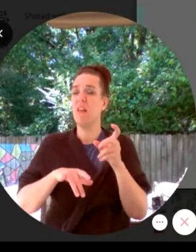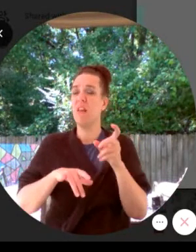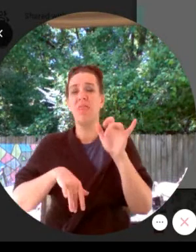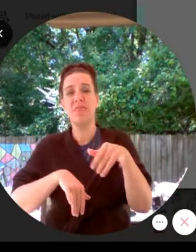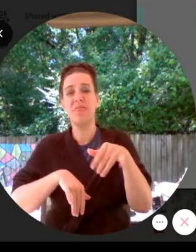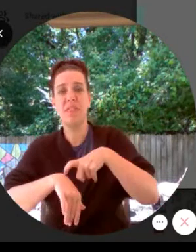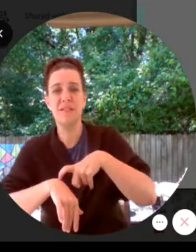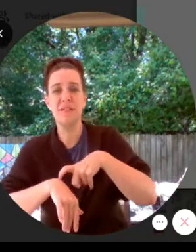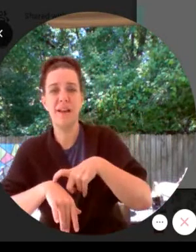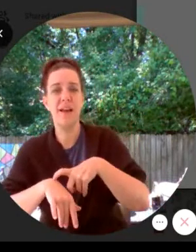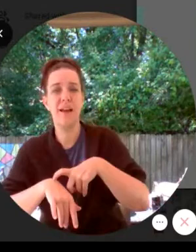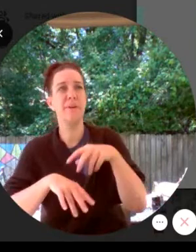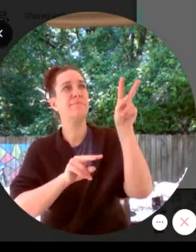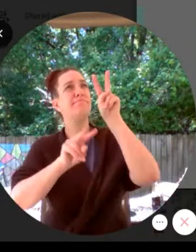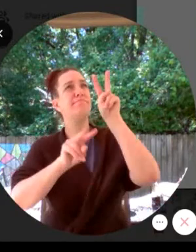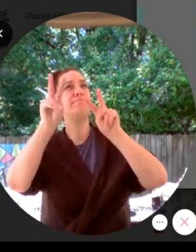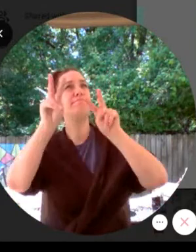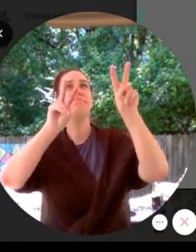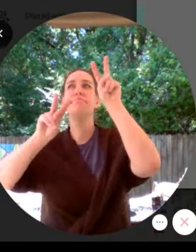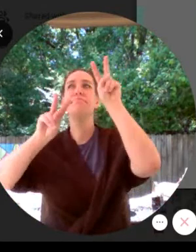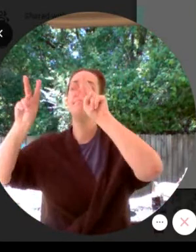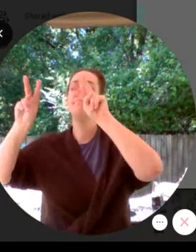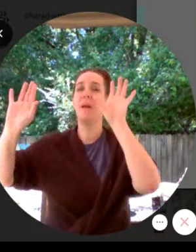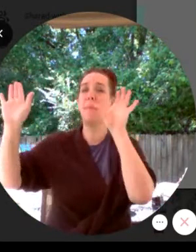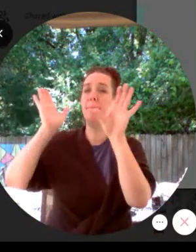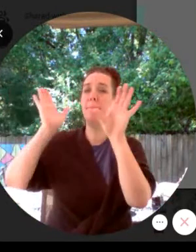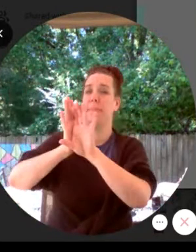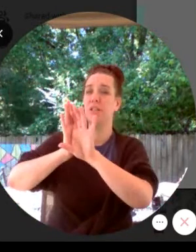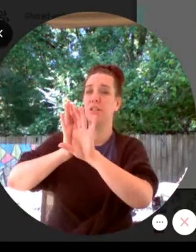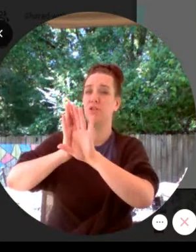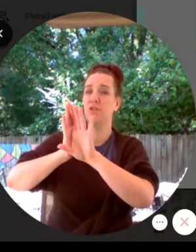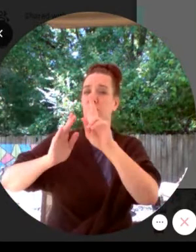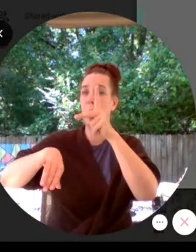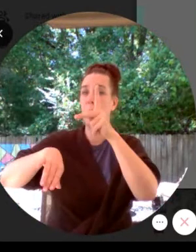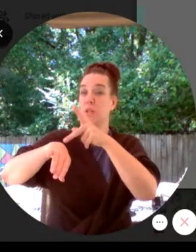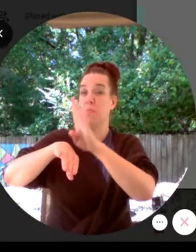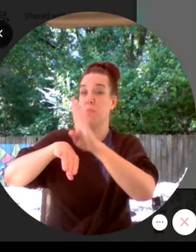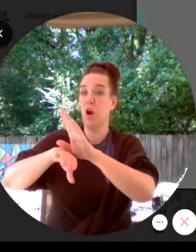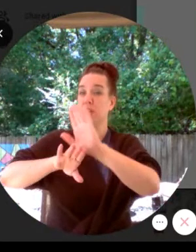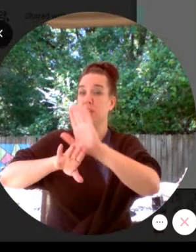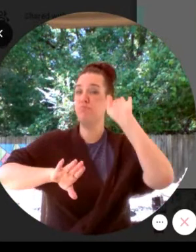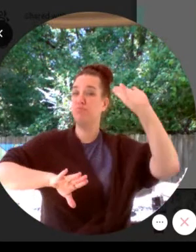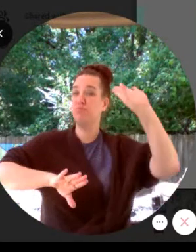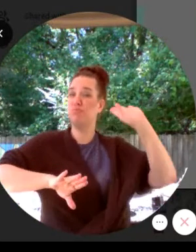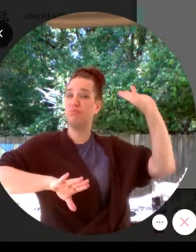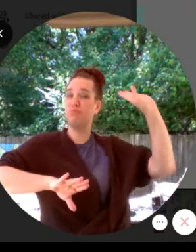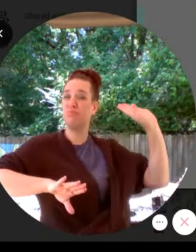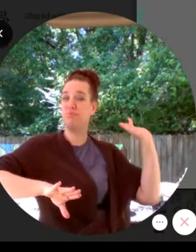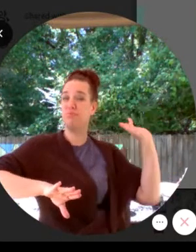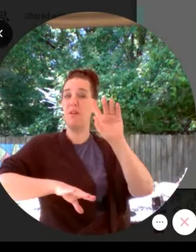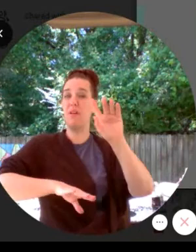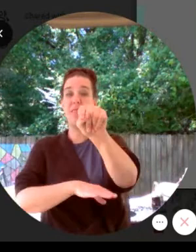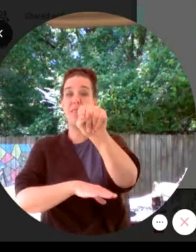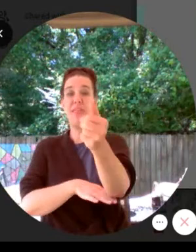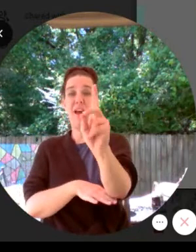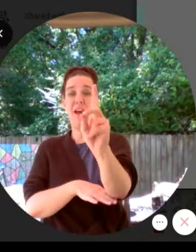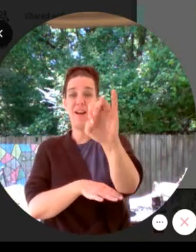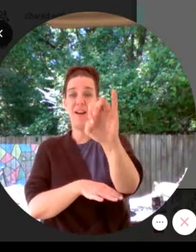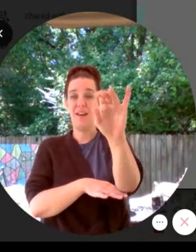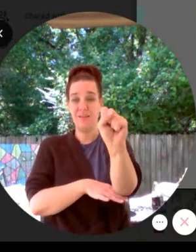the portraits of Barkins that lined the wall. Thaddeus,